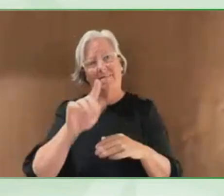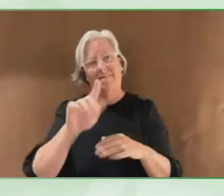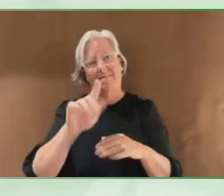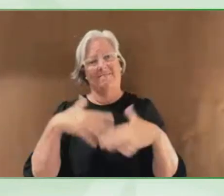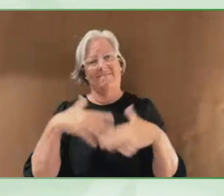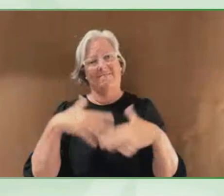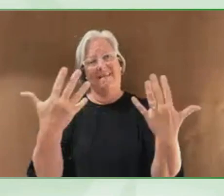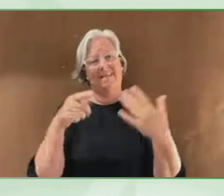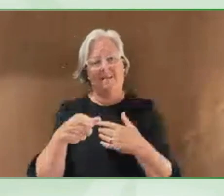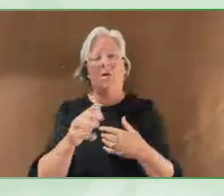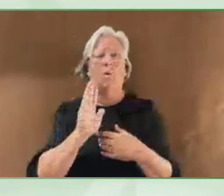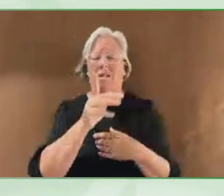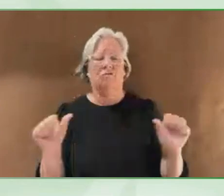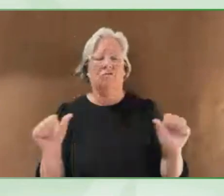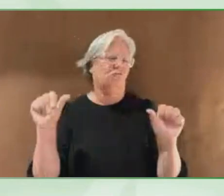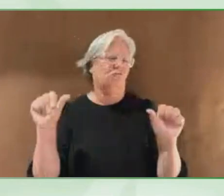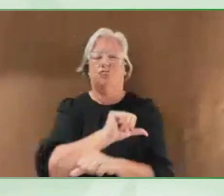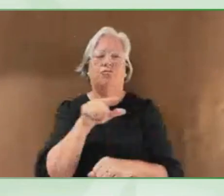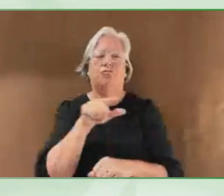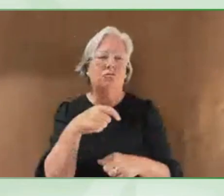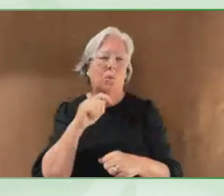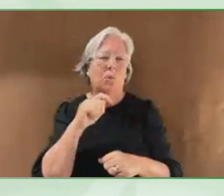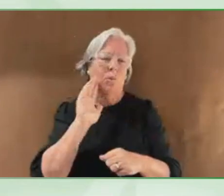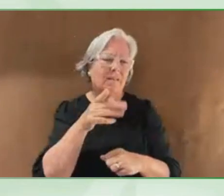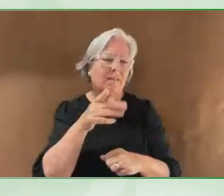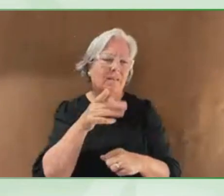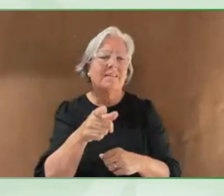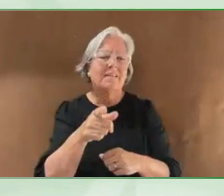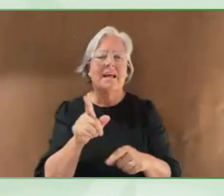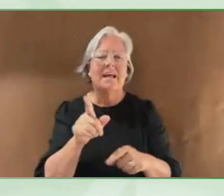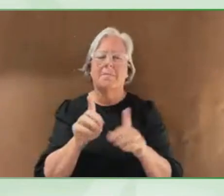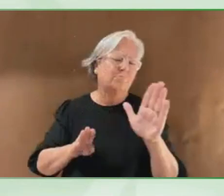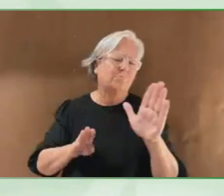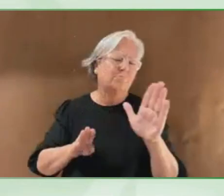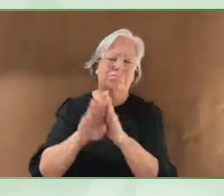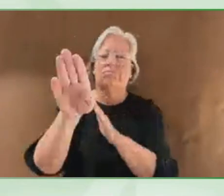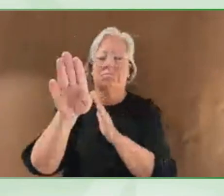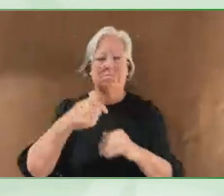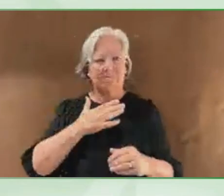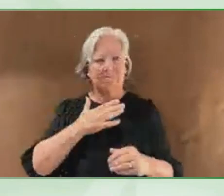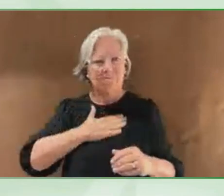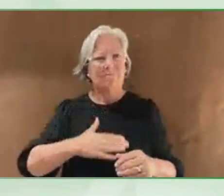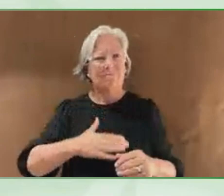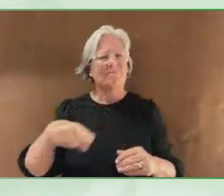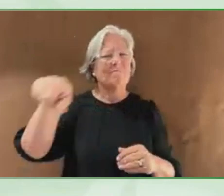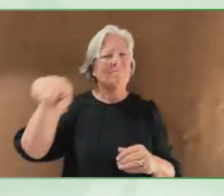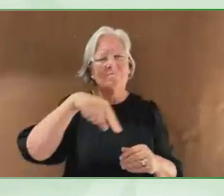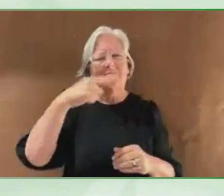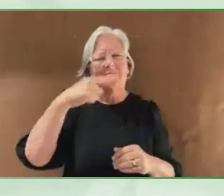is going to put us onto a growth trajectory. And I want people to talk about all of these, you know, areas that they